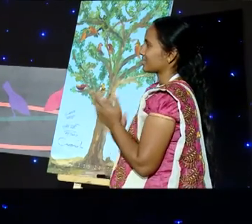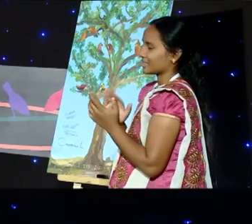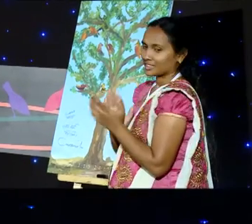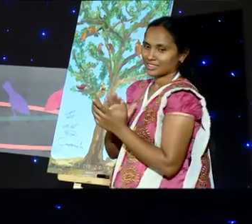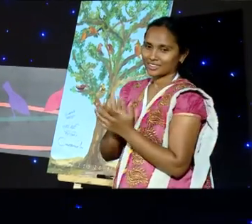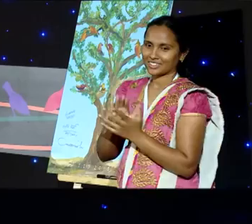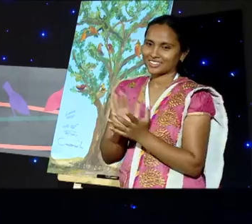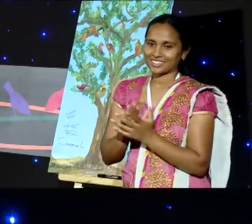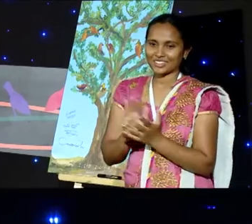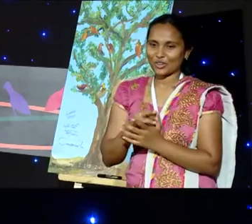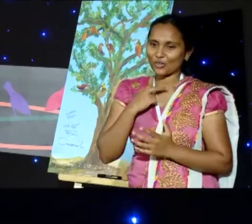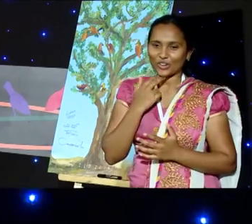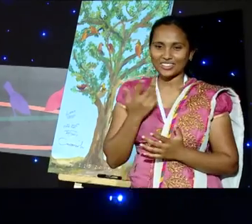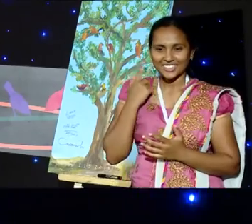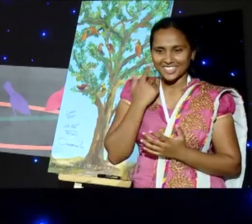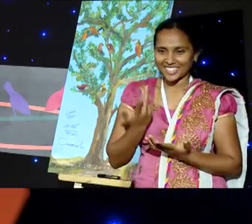Thank you.